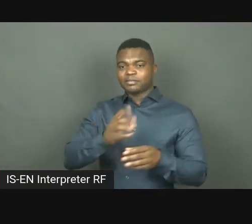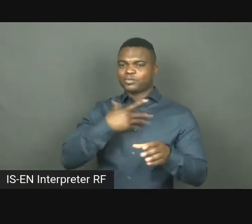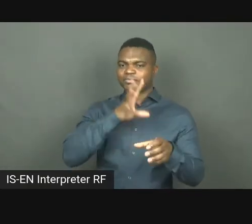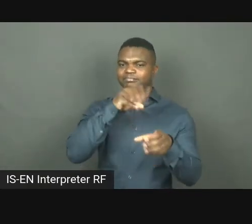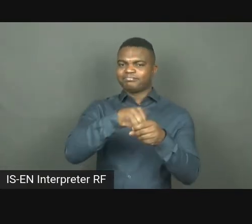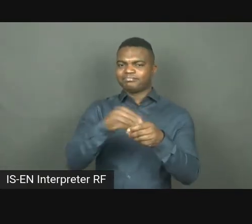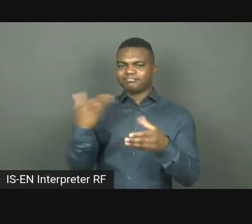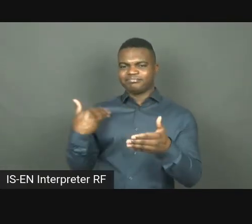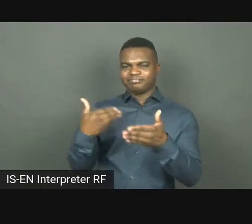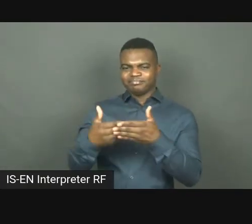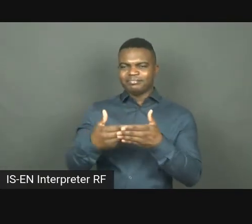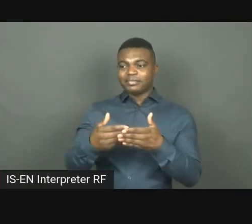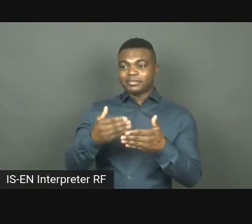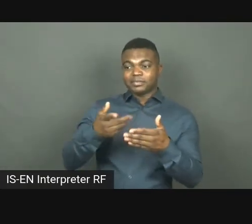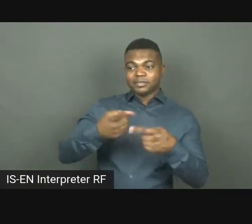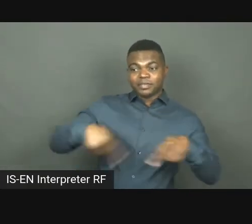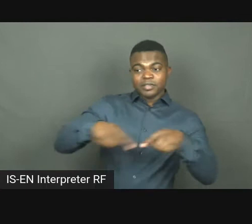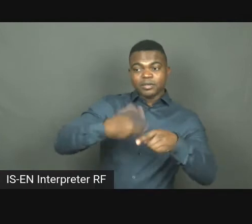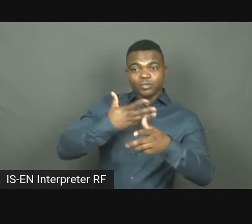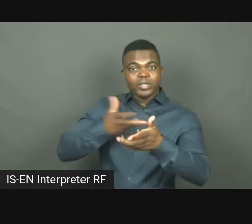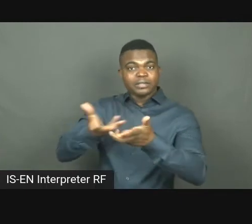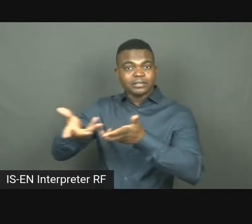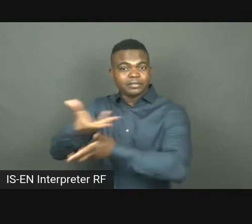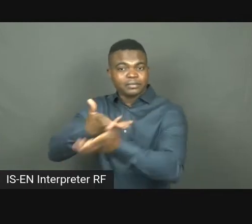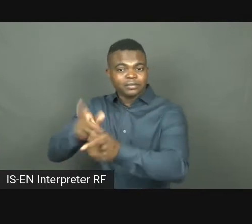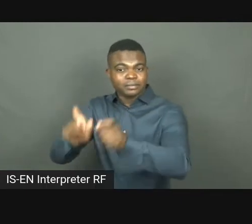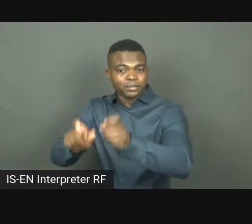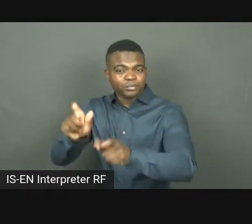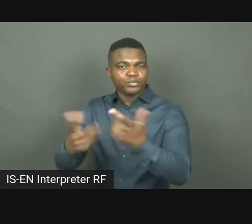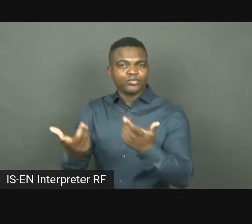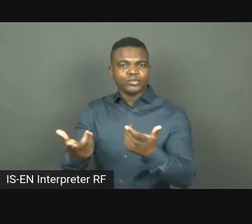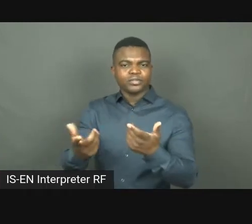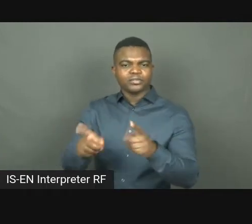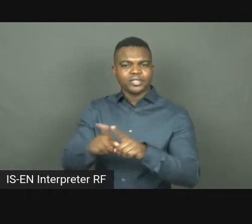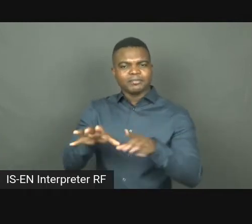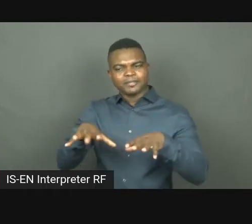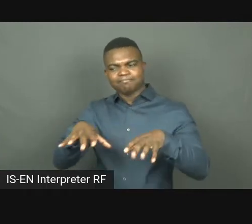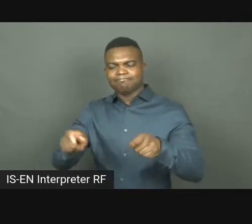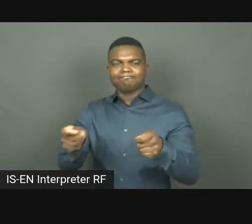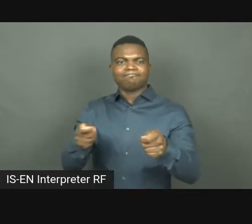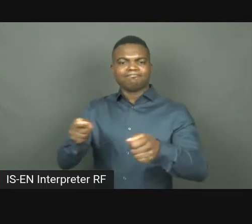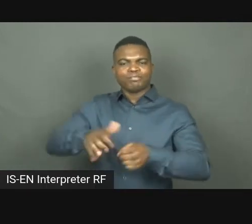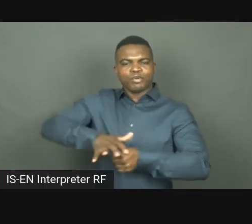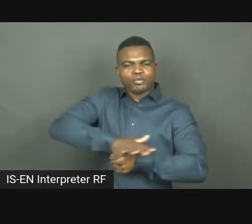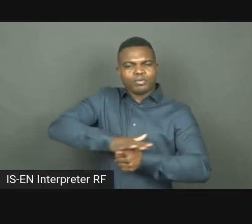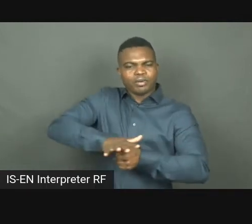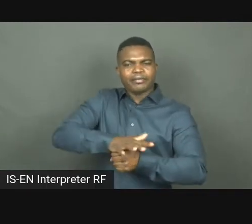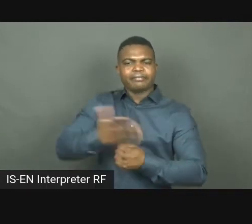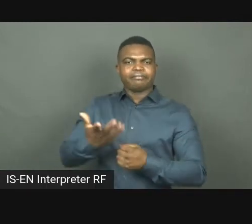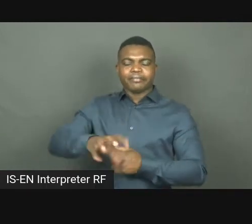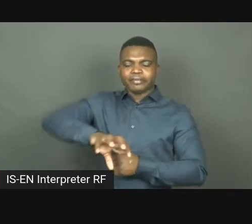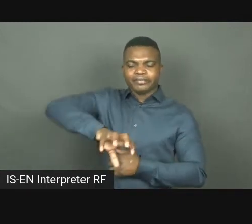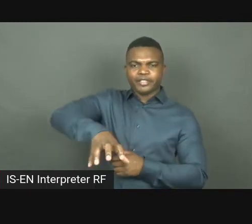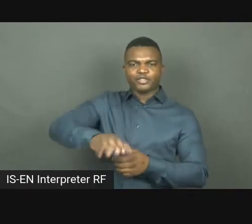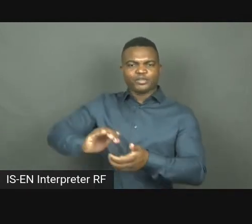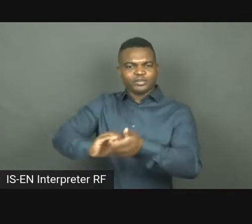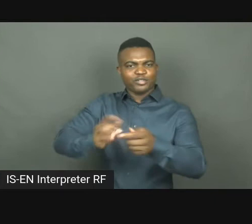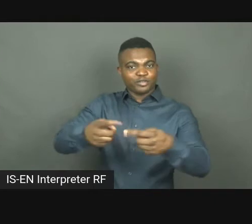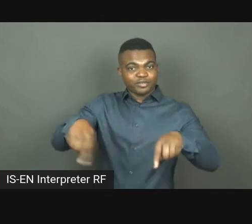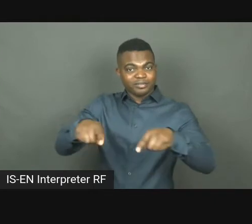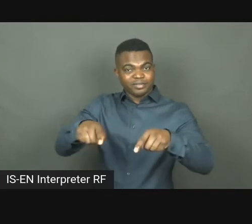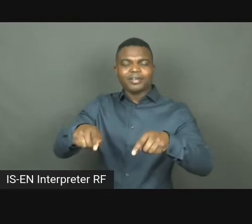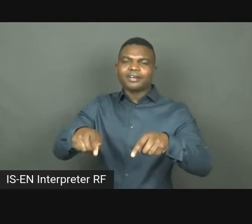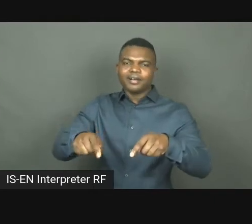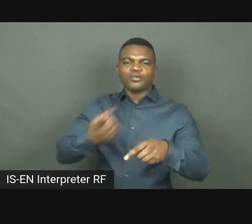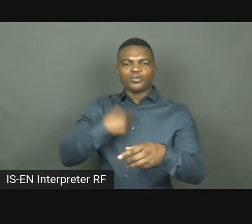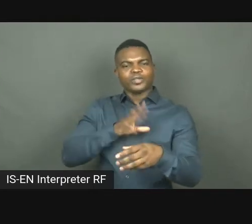verified against the CHS, as I mentioned earlier, and I would like to encourage as many national NGOs and local NGOs to sign